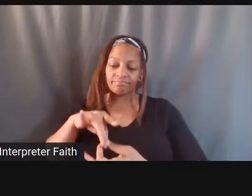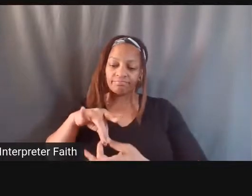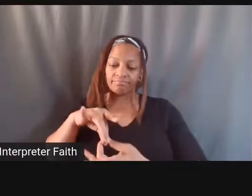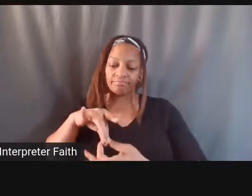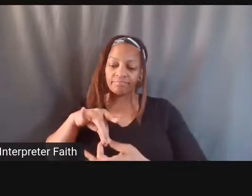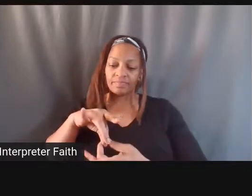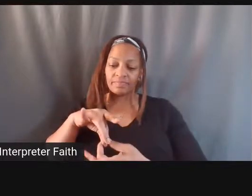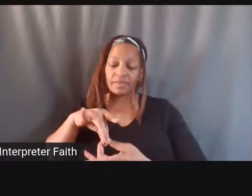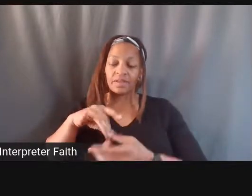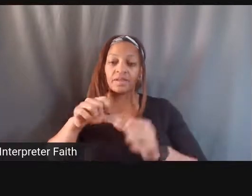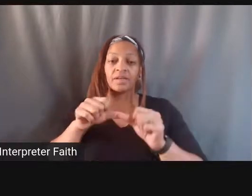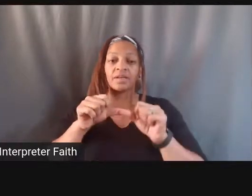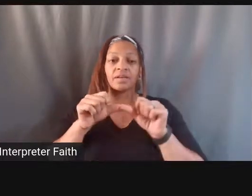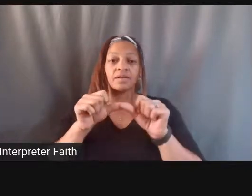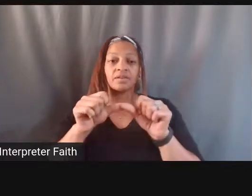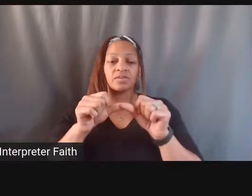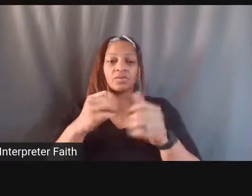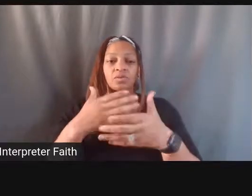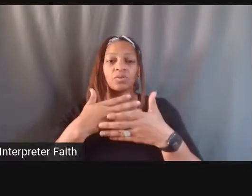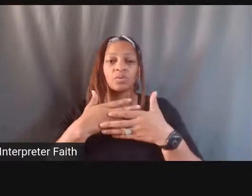Just breathing in deeply.